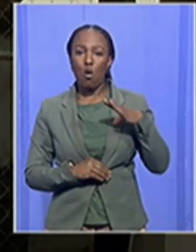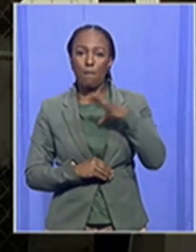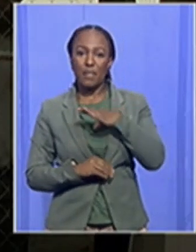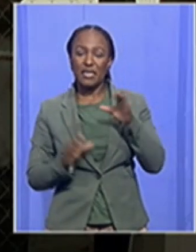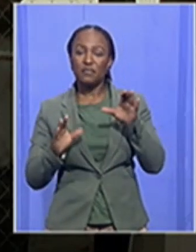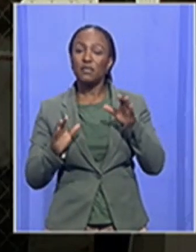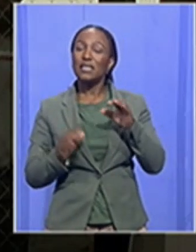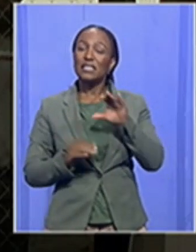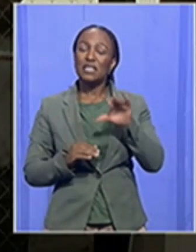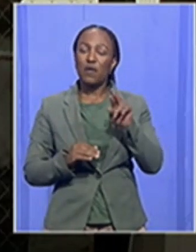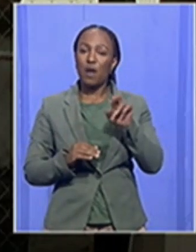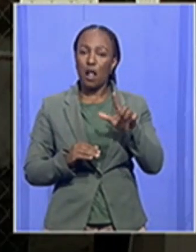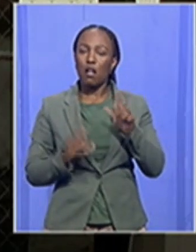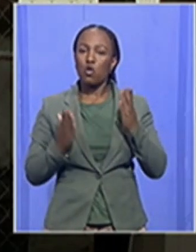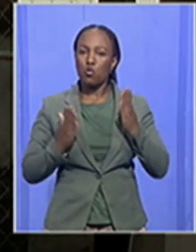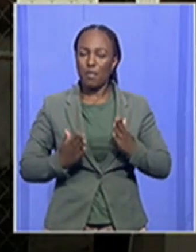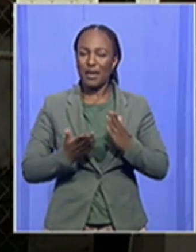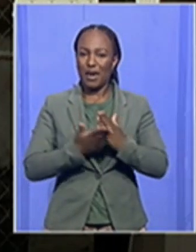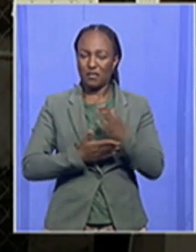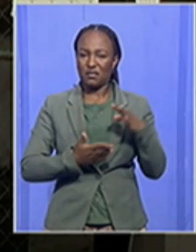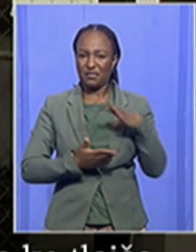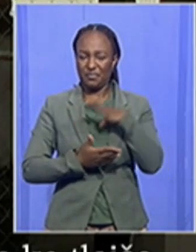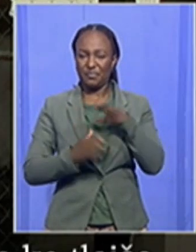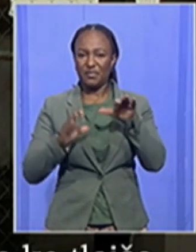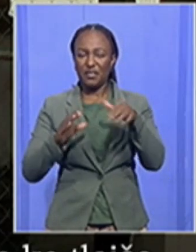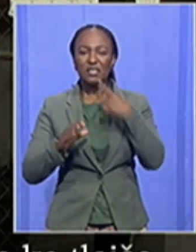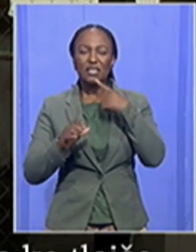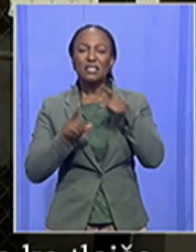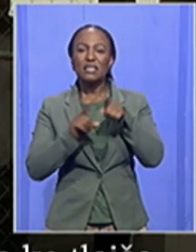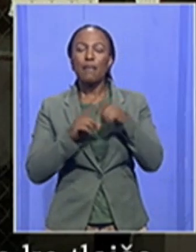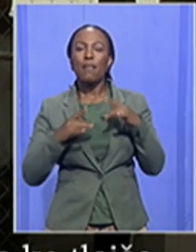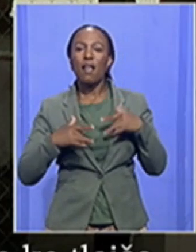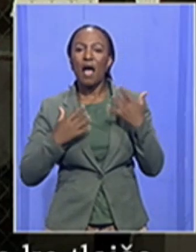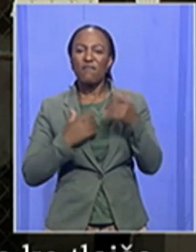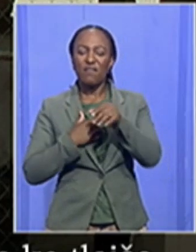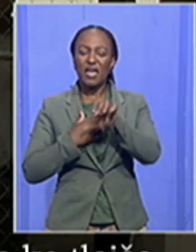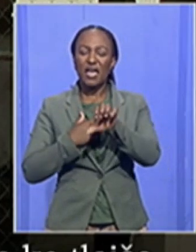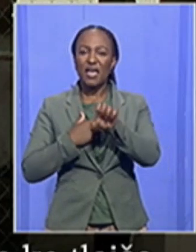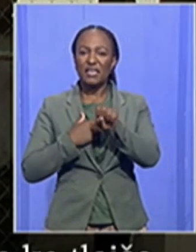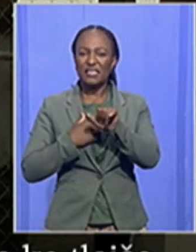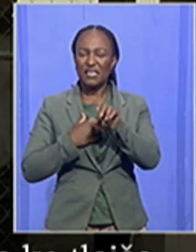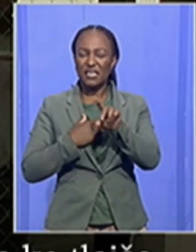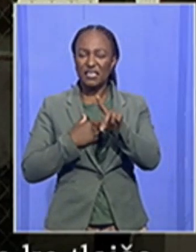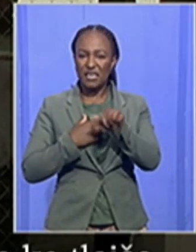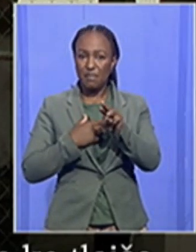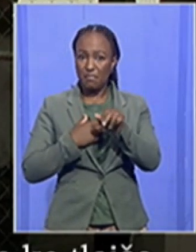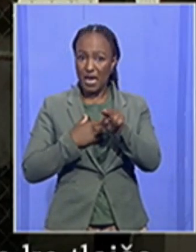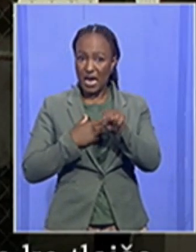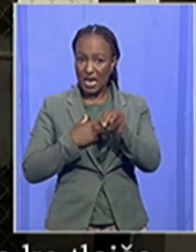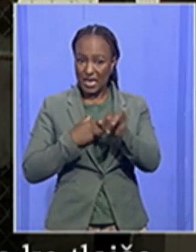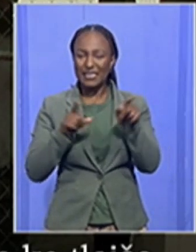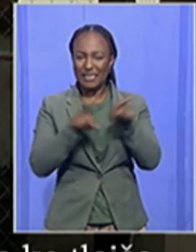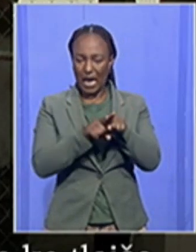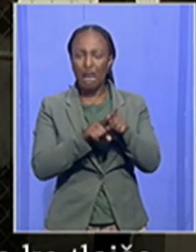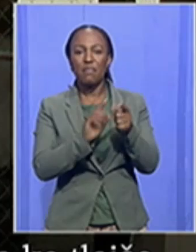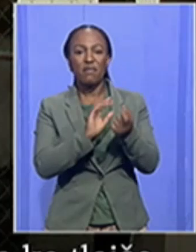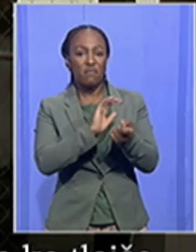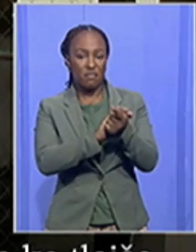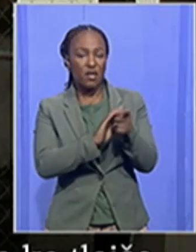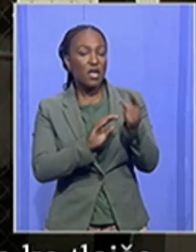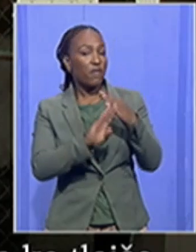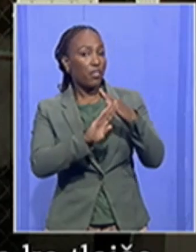ka mo sentareng se ka fetoga go ba sa life esidimeni ge balwetši ba ka se hudišego bja lefelong le lekaone. Go le bjalo kgoro ya tlhabollo